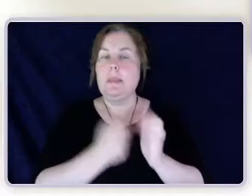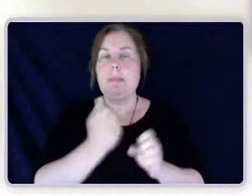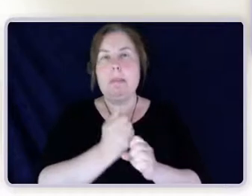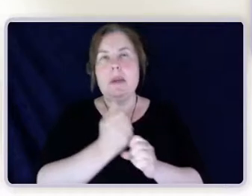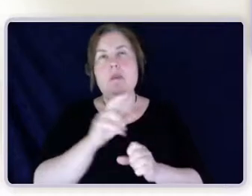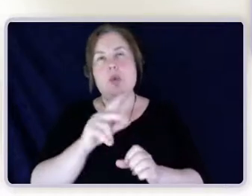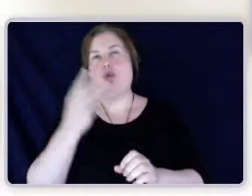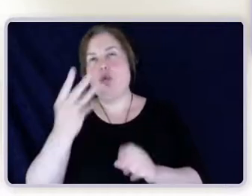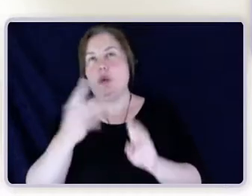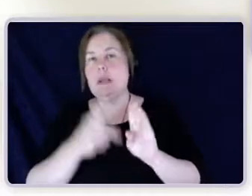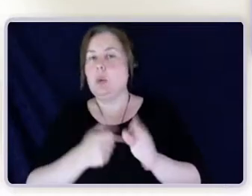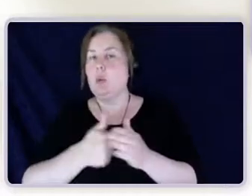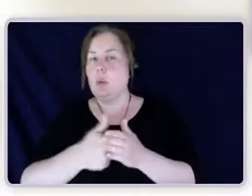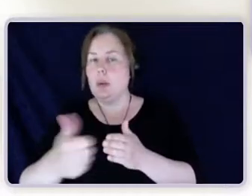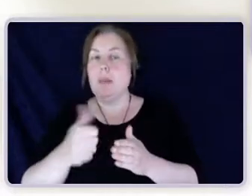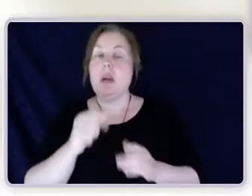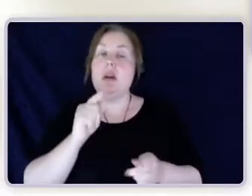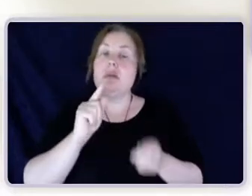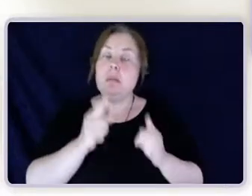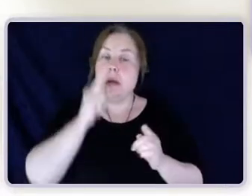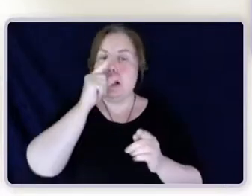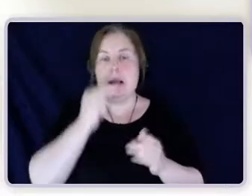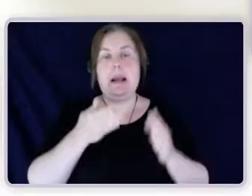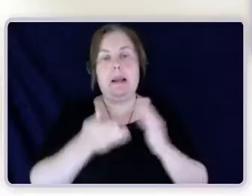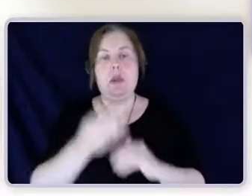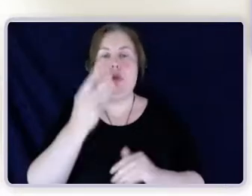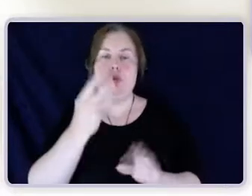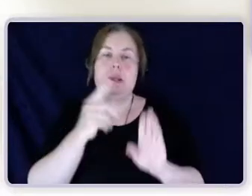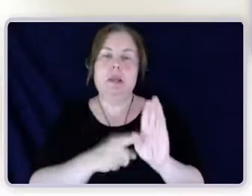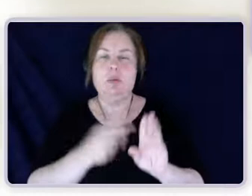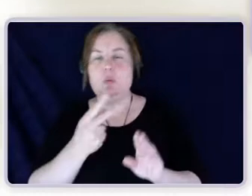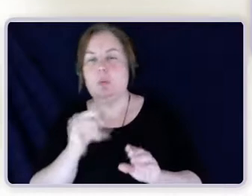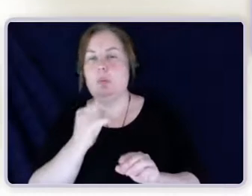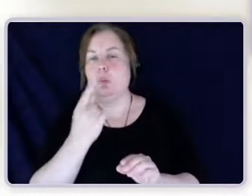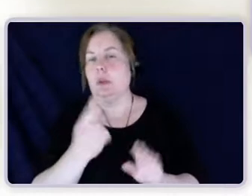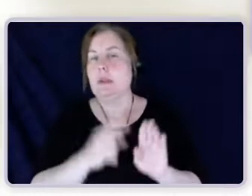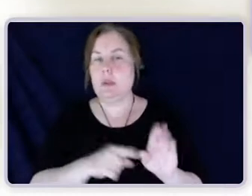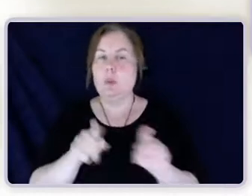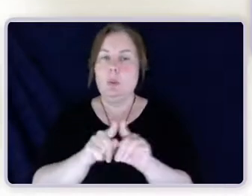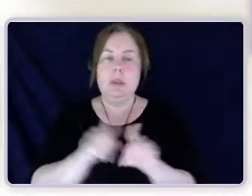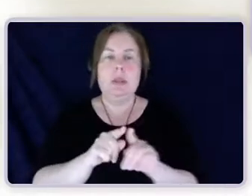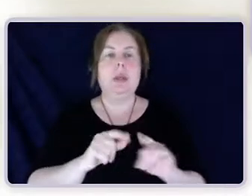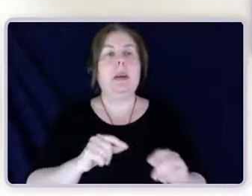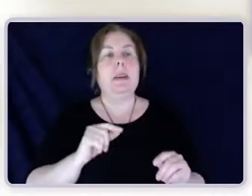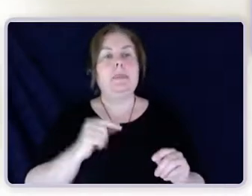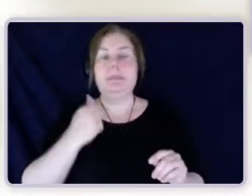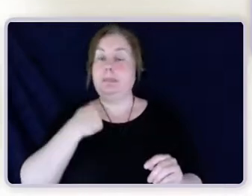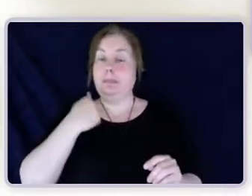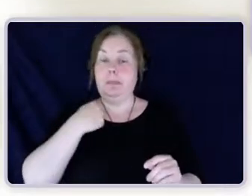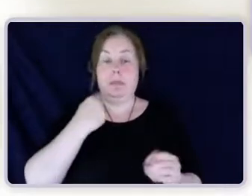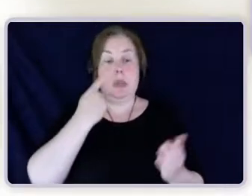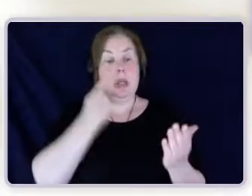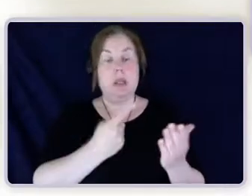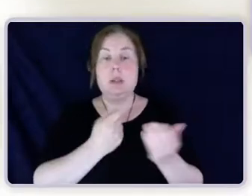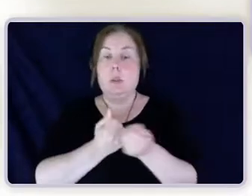there can be shorter administration orders as well. I haven't seen any supportive guardianship or administration orders